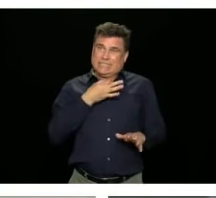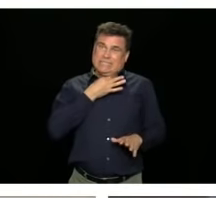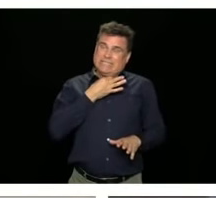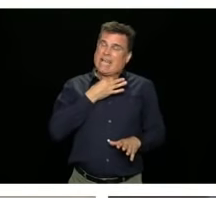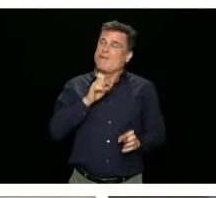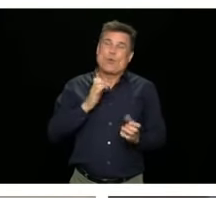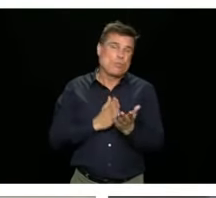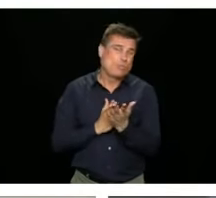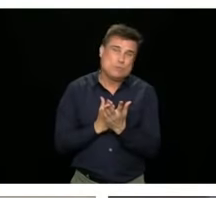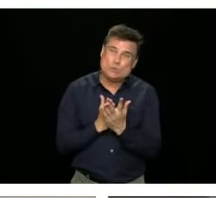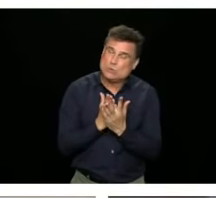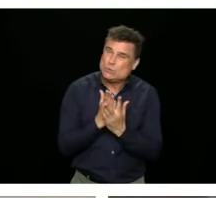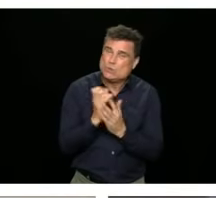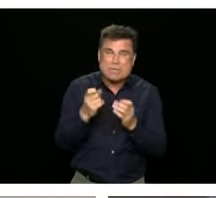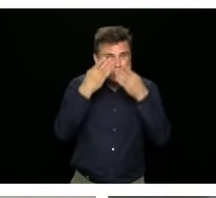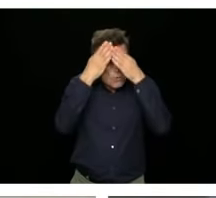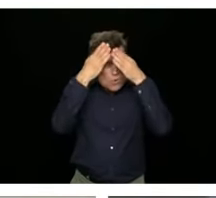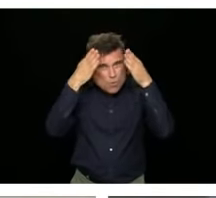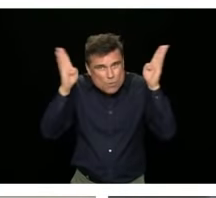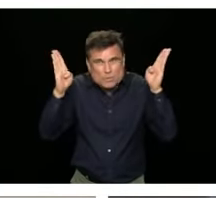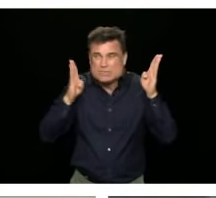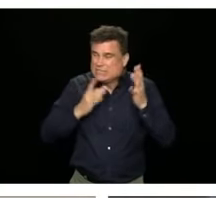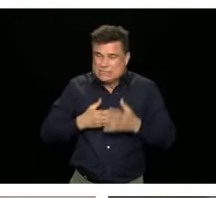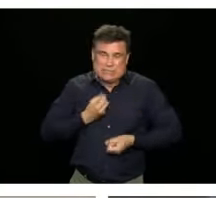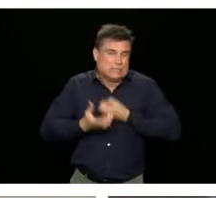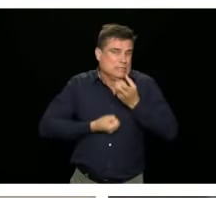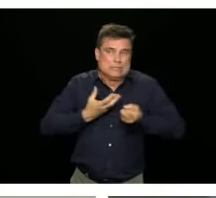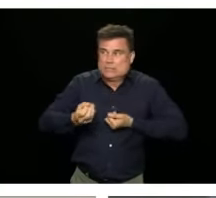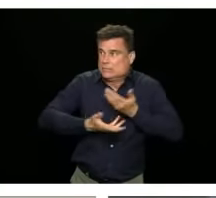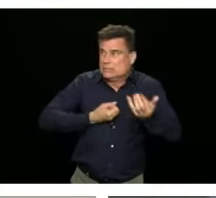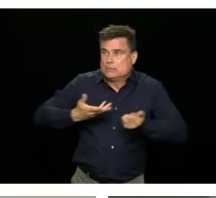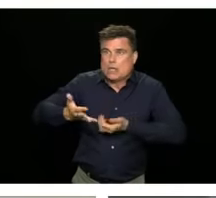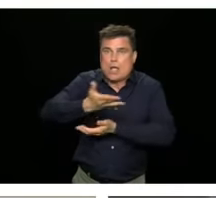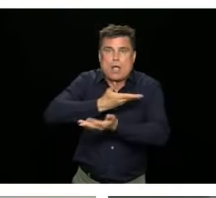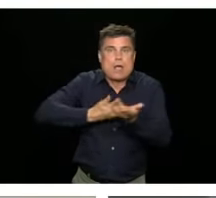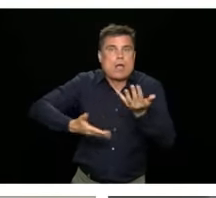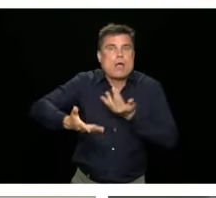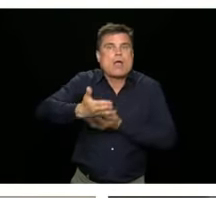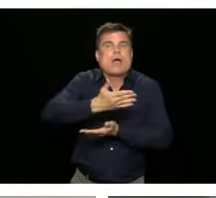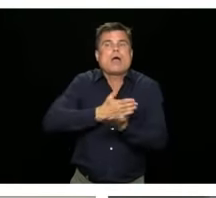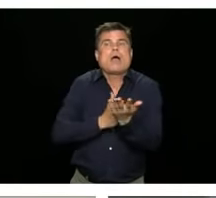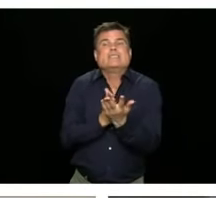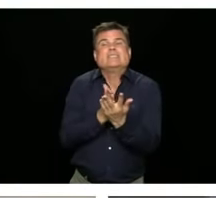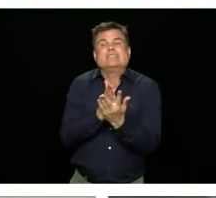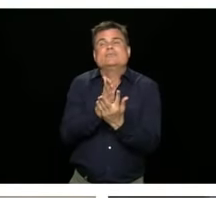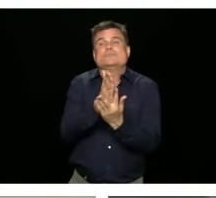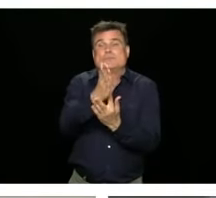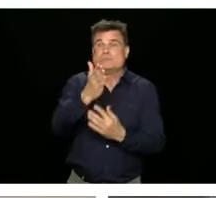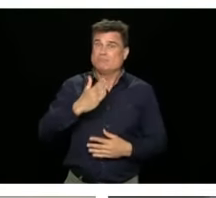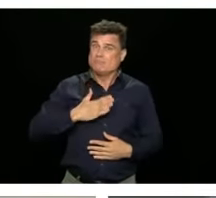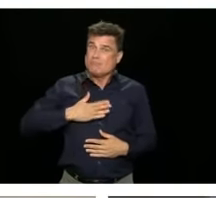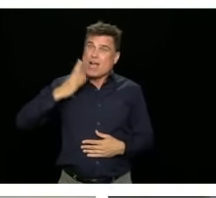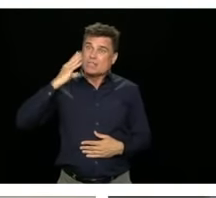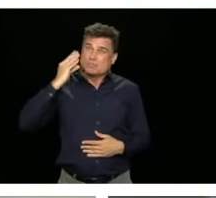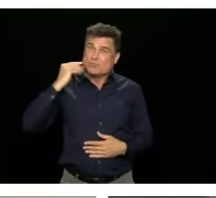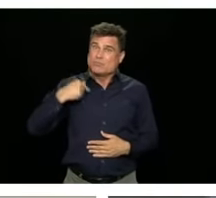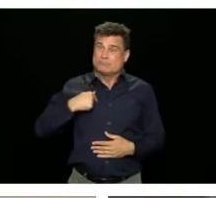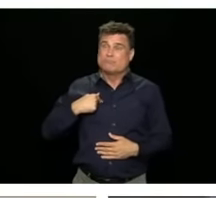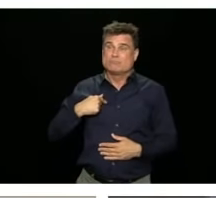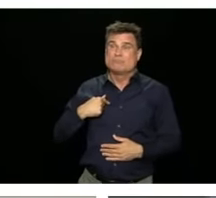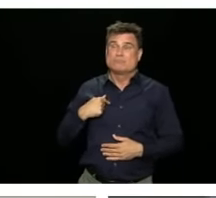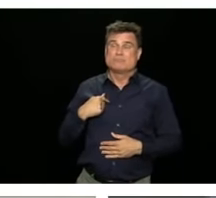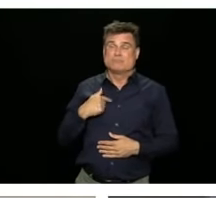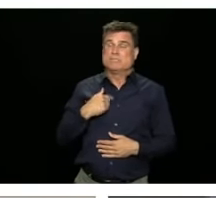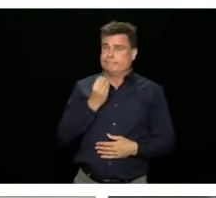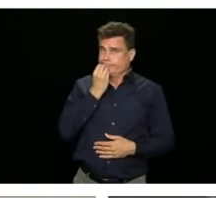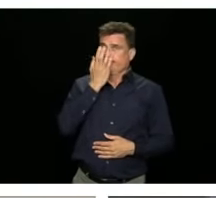don't know enough, and so I try to educate myself on it. I still am not right all the time, but